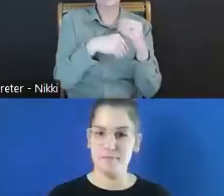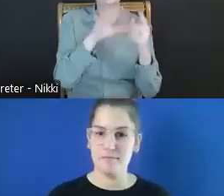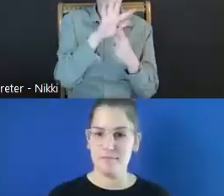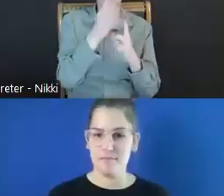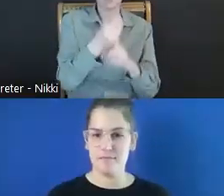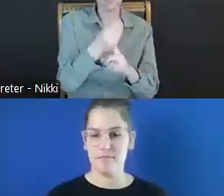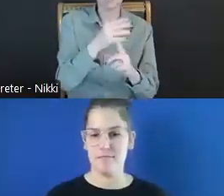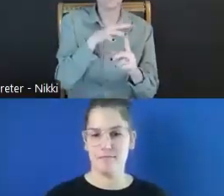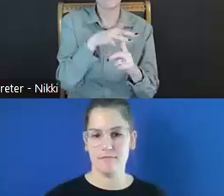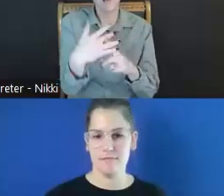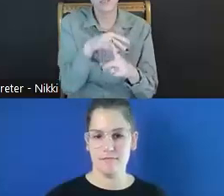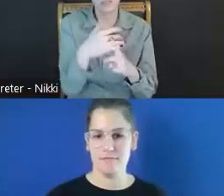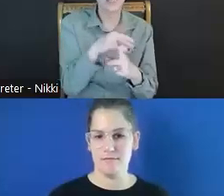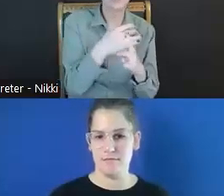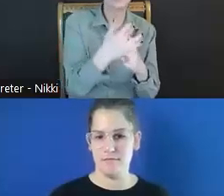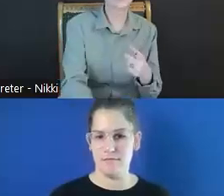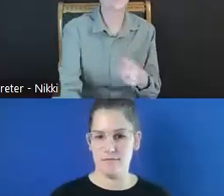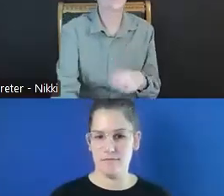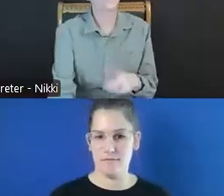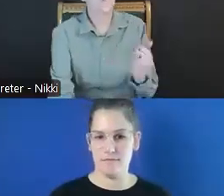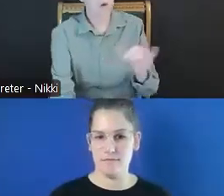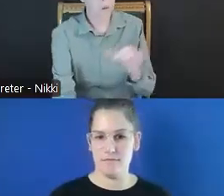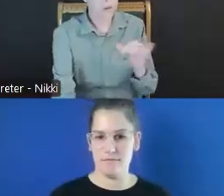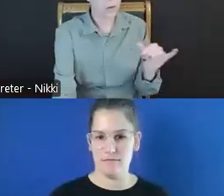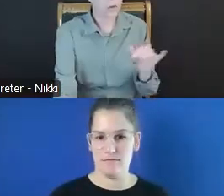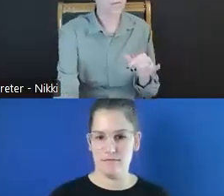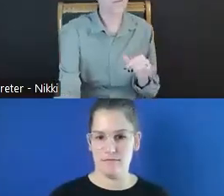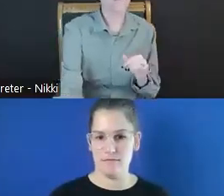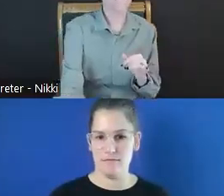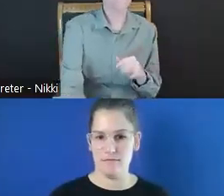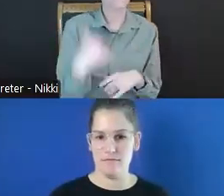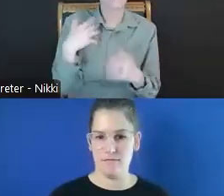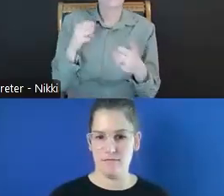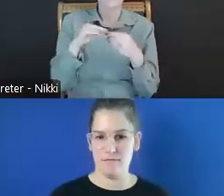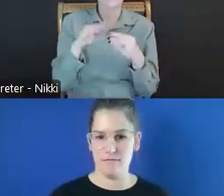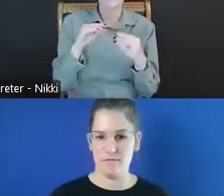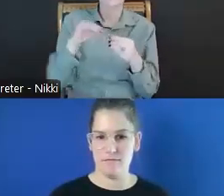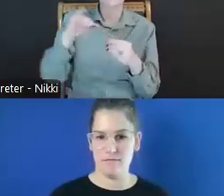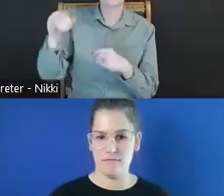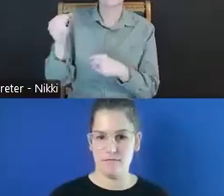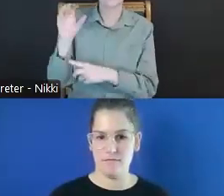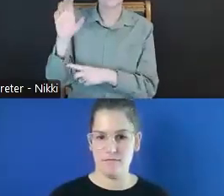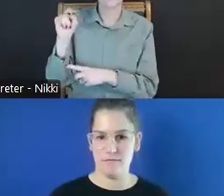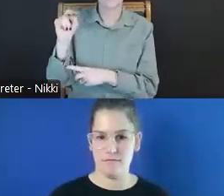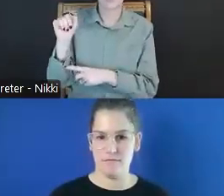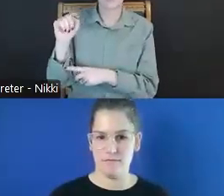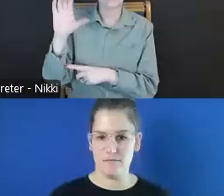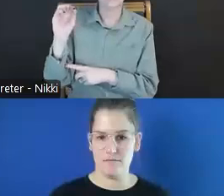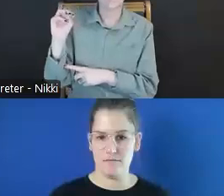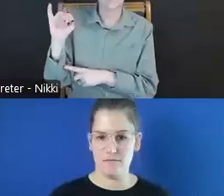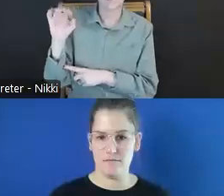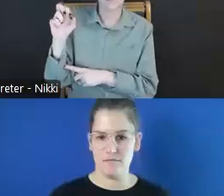The only other plug-in I'd like to say is that Joint Commission and really would like everyone to